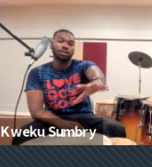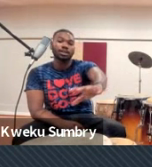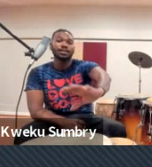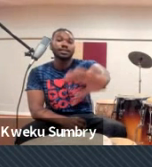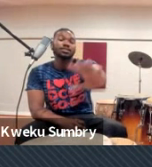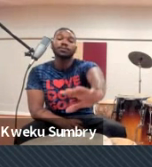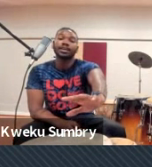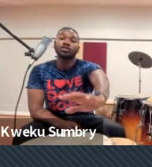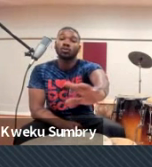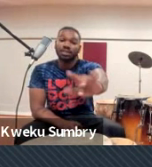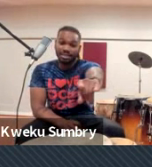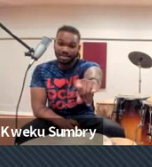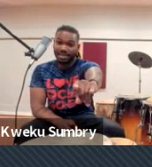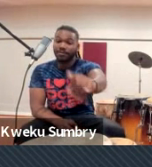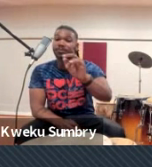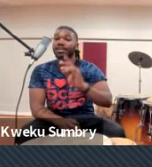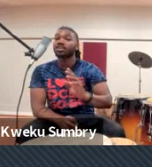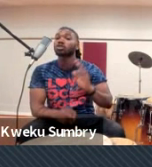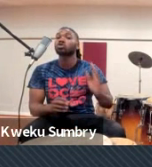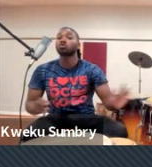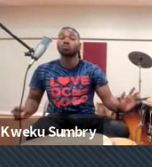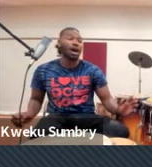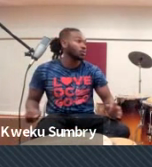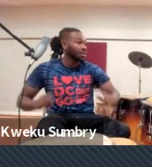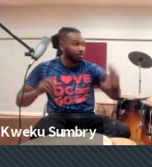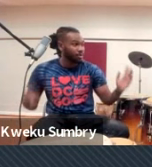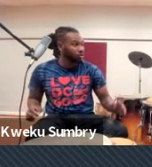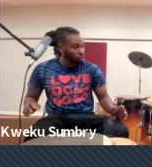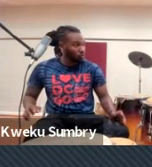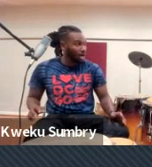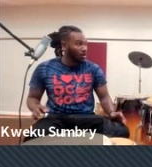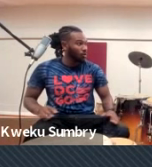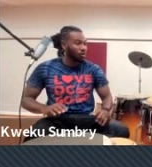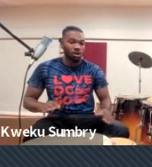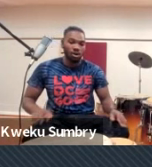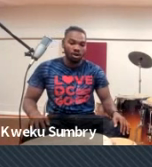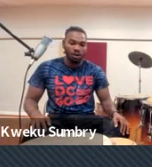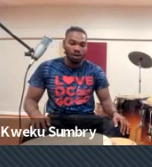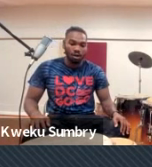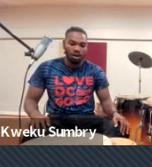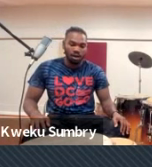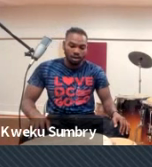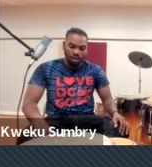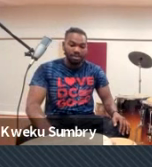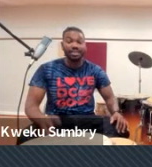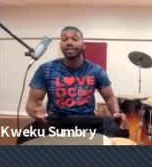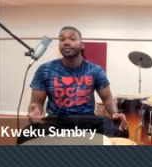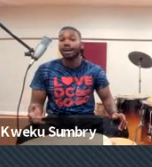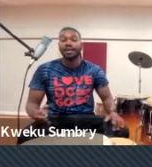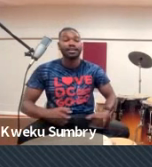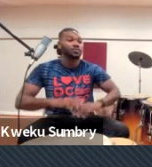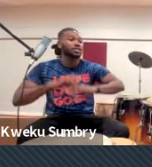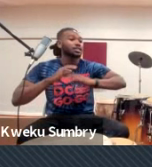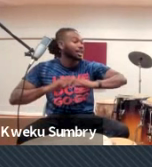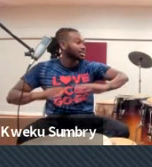Orchestra, this is played normally. This setup is played in the dunumba. When you have a big dunumba or malinke